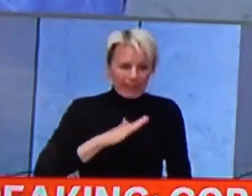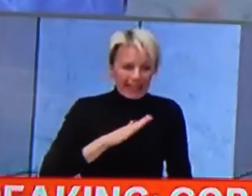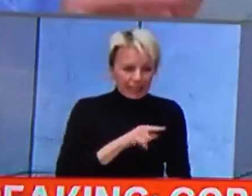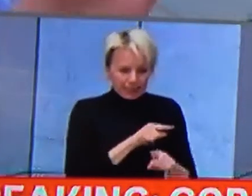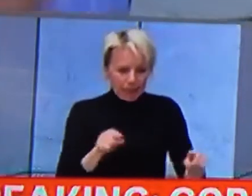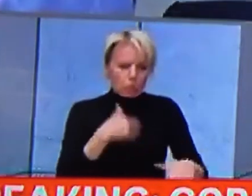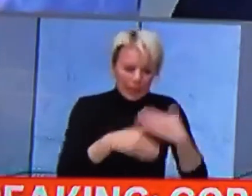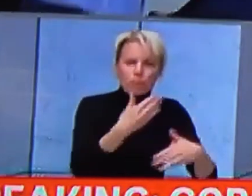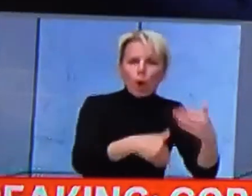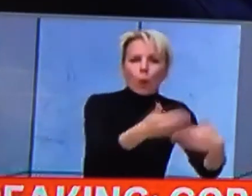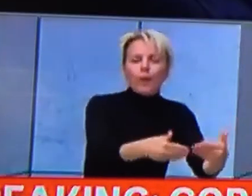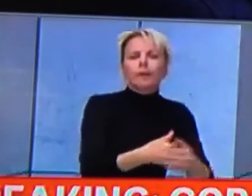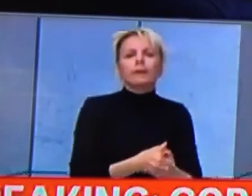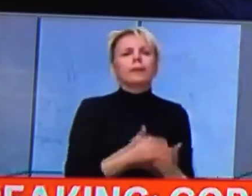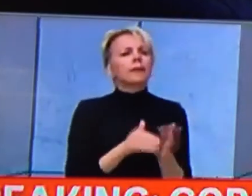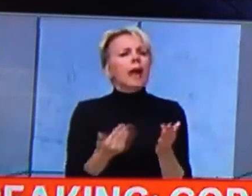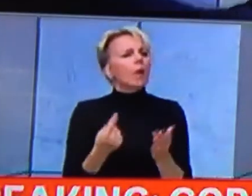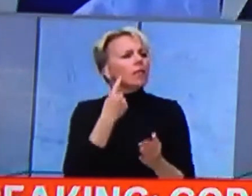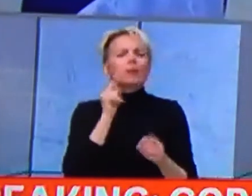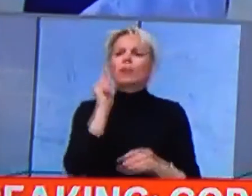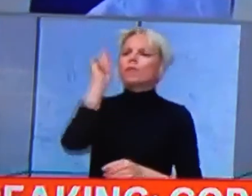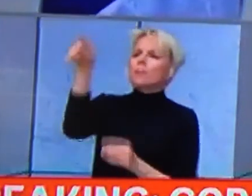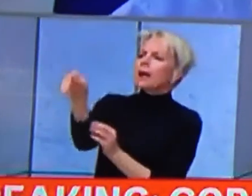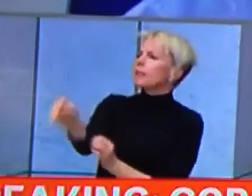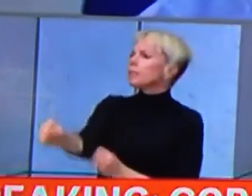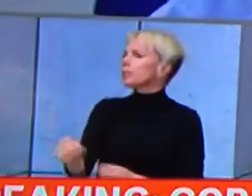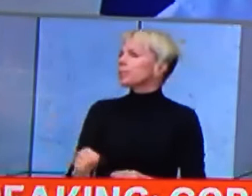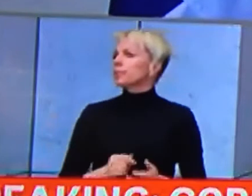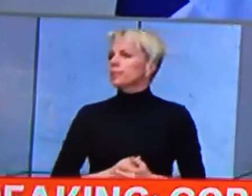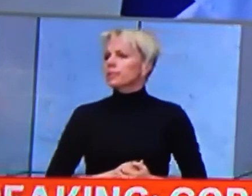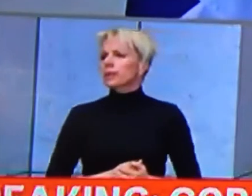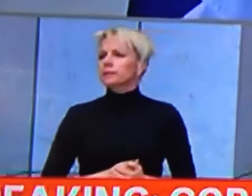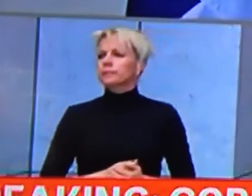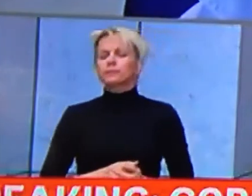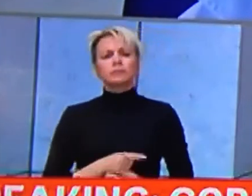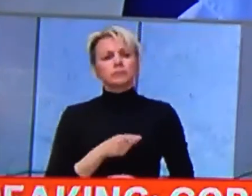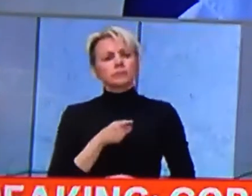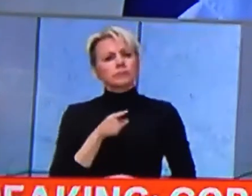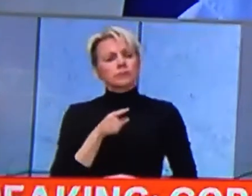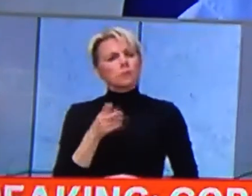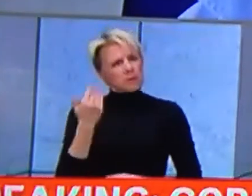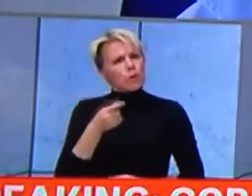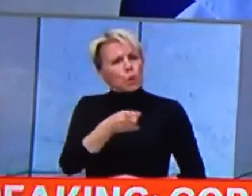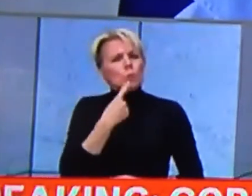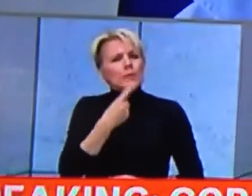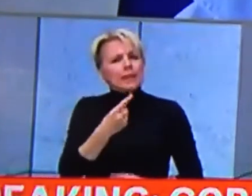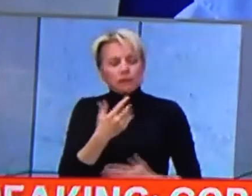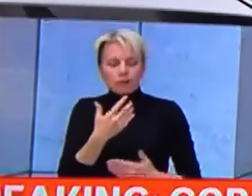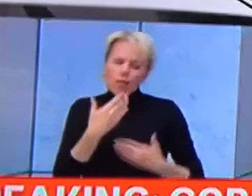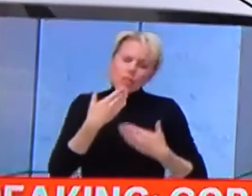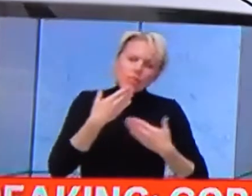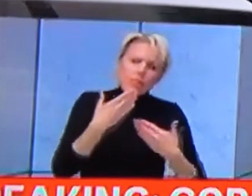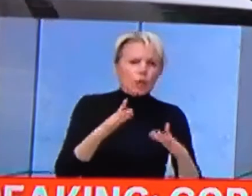Now, I promised, I think, to go over the back. Right up, yep. You thanked Australians for their cooperation with this, and you've cited